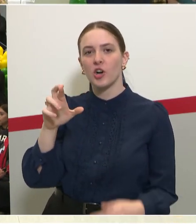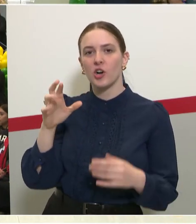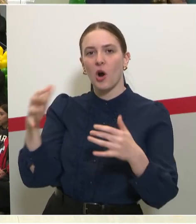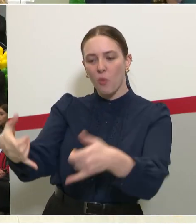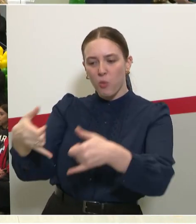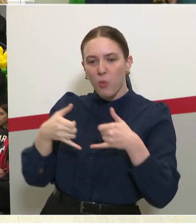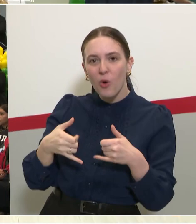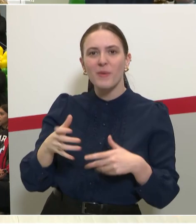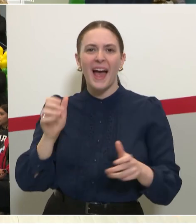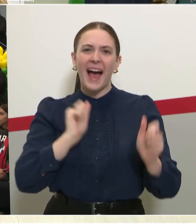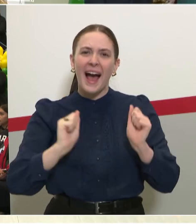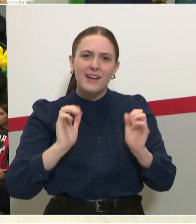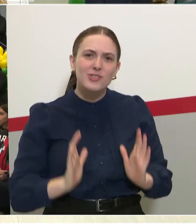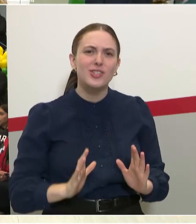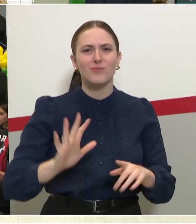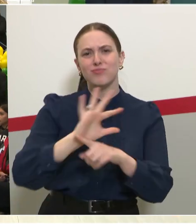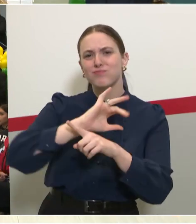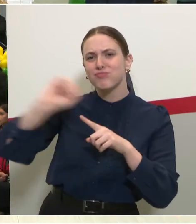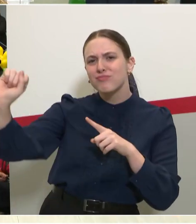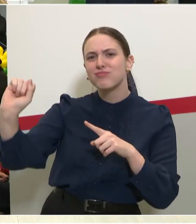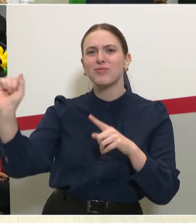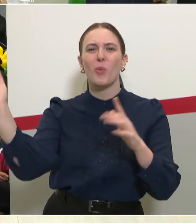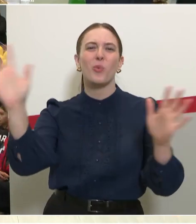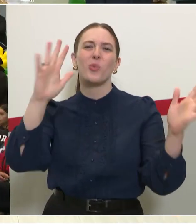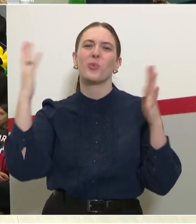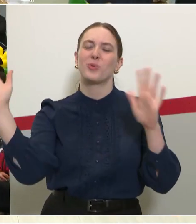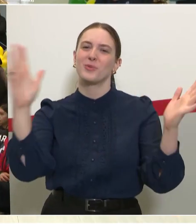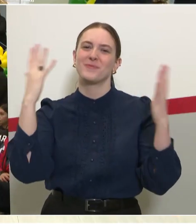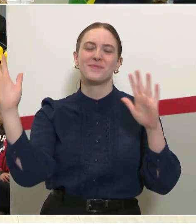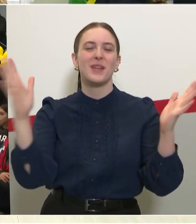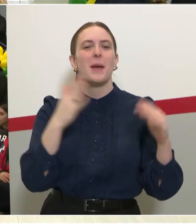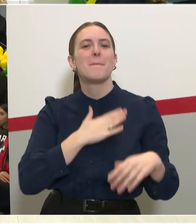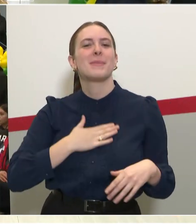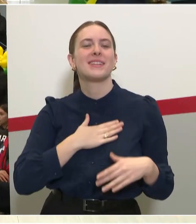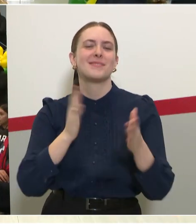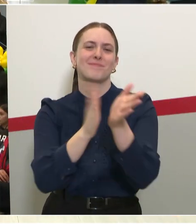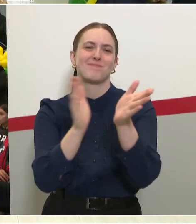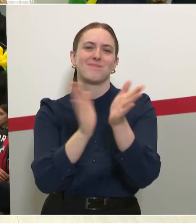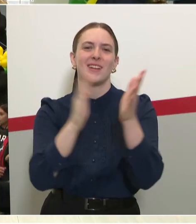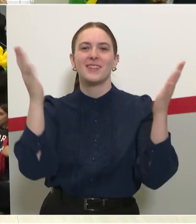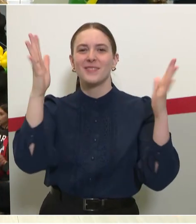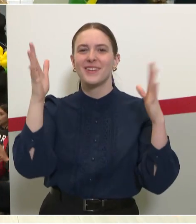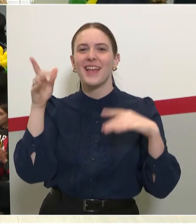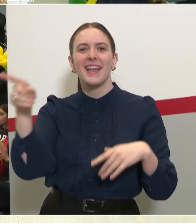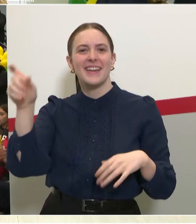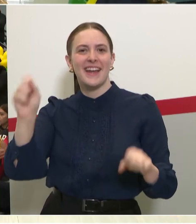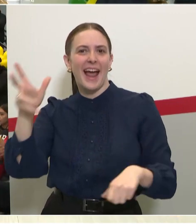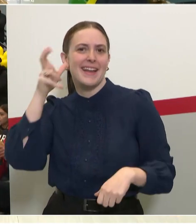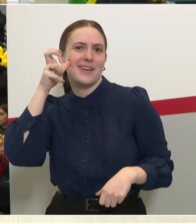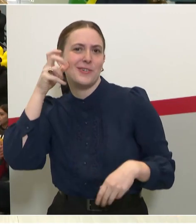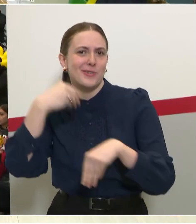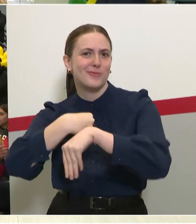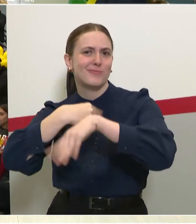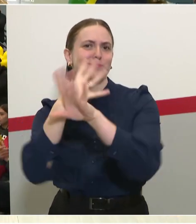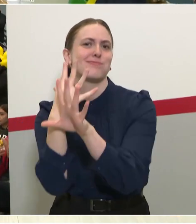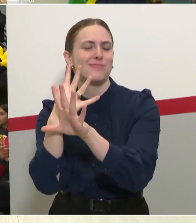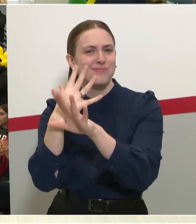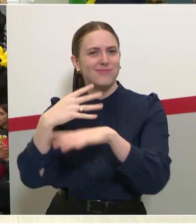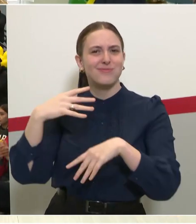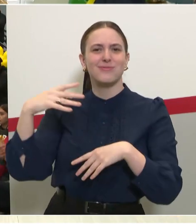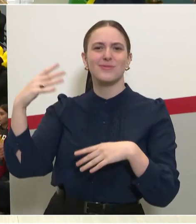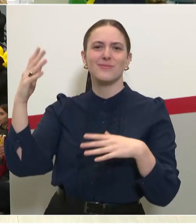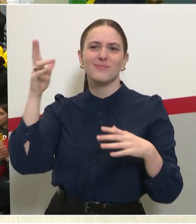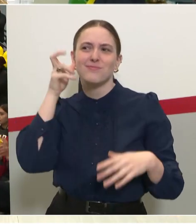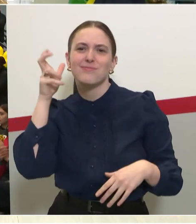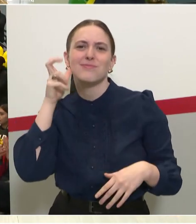actor extraordinaire. Y'all better put your hands together like he can hear you over the virtual airways.